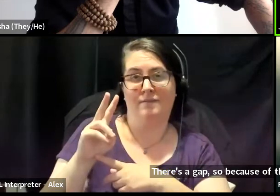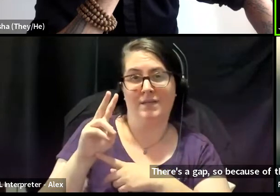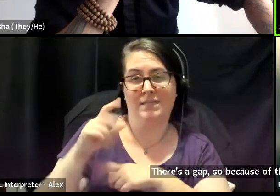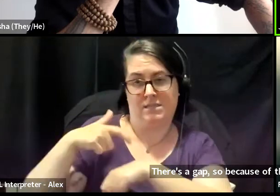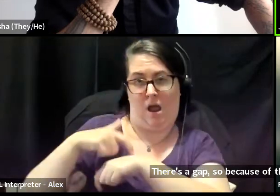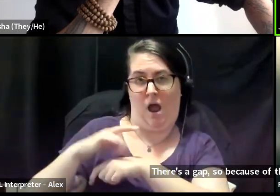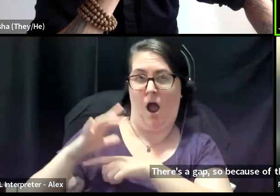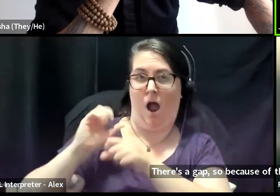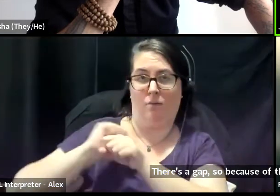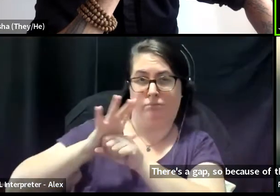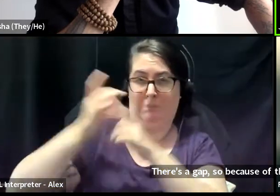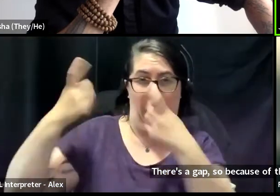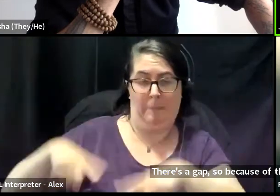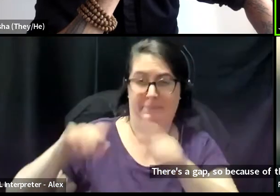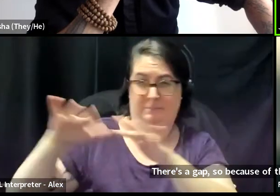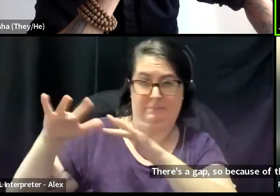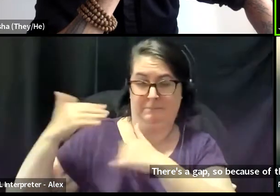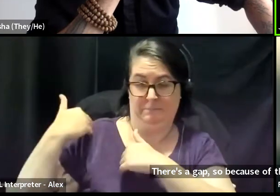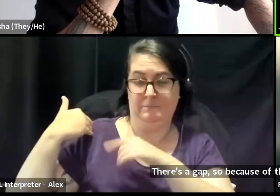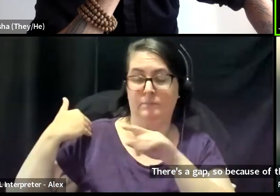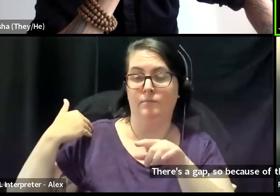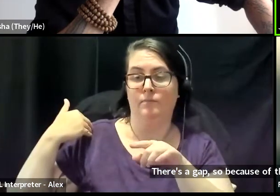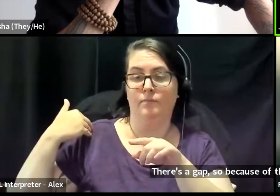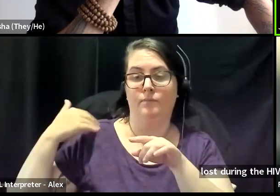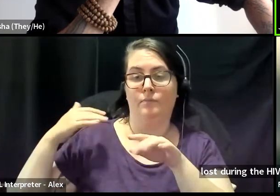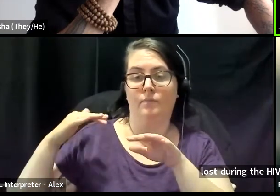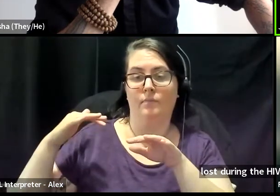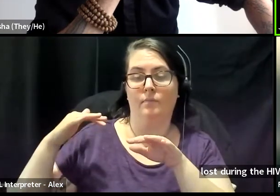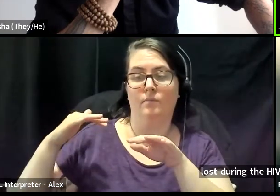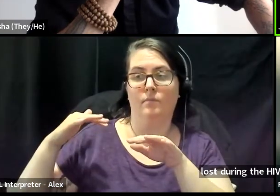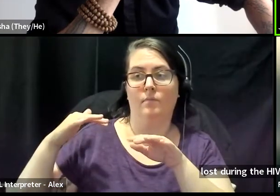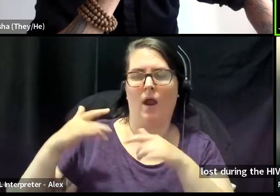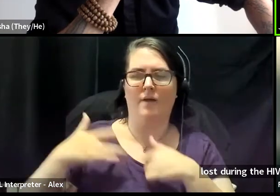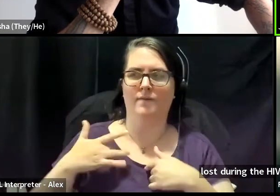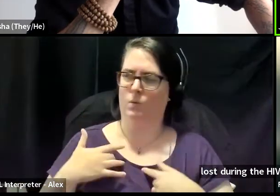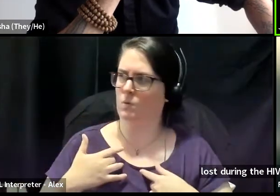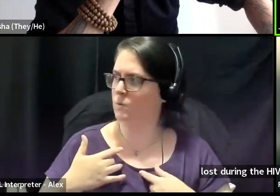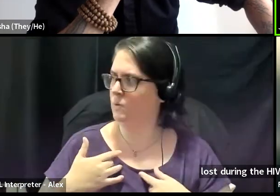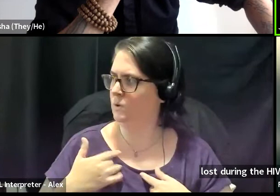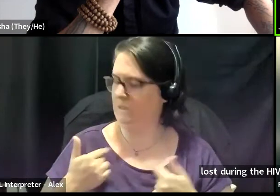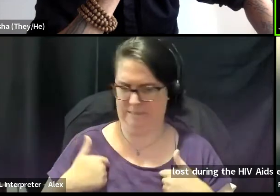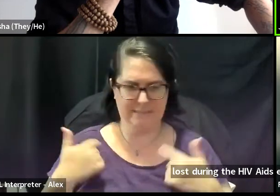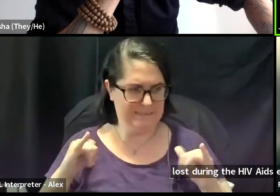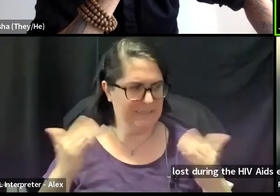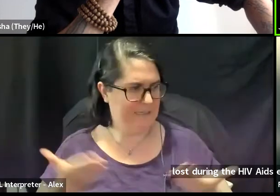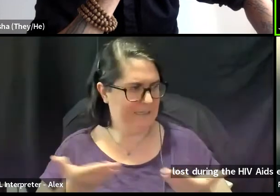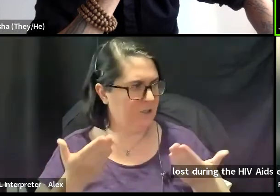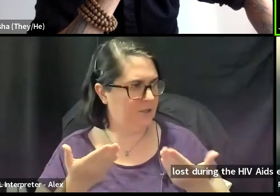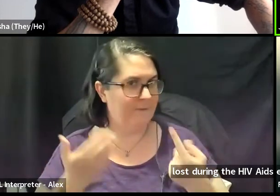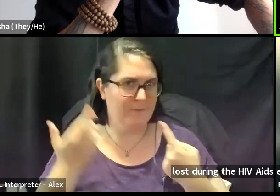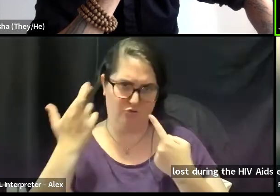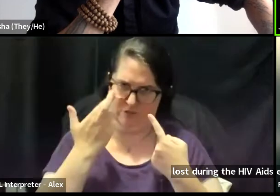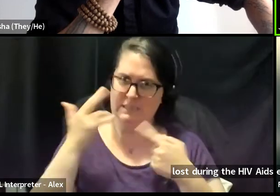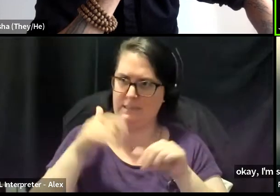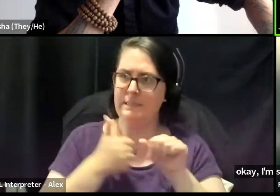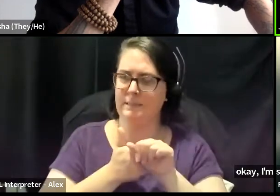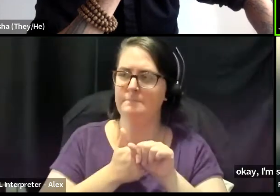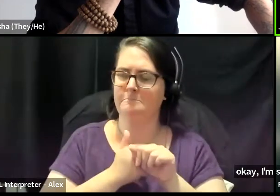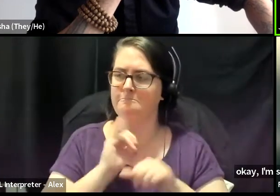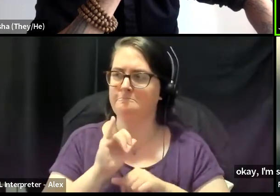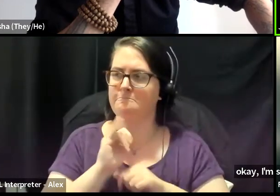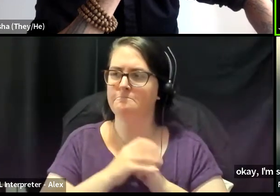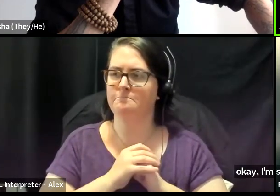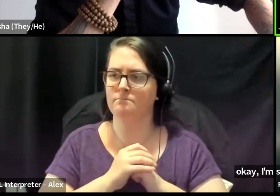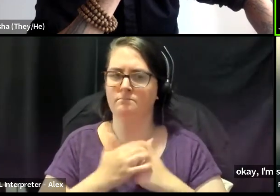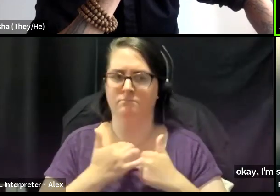HIV/AIDS epidemic, I just feel like, okay, I'm still here. I must be here for a reason. So I'm